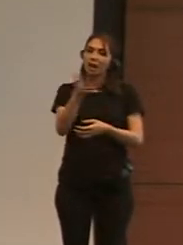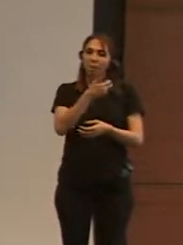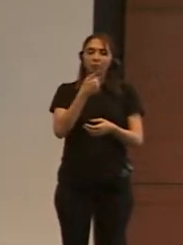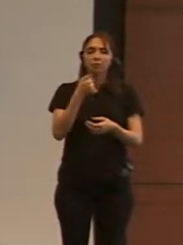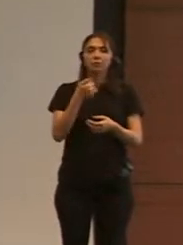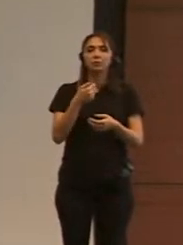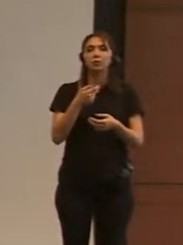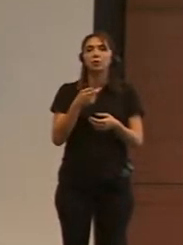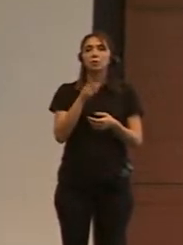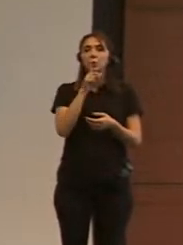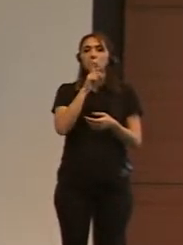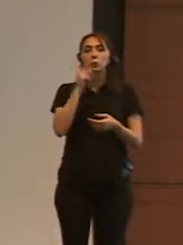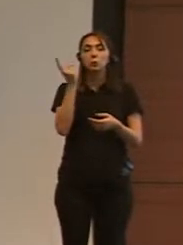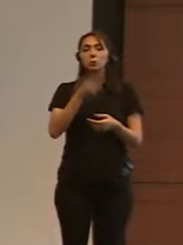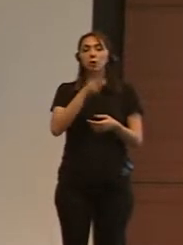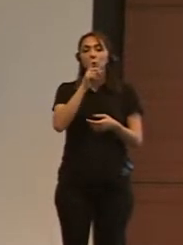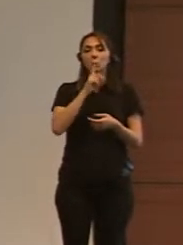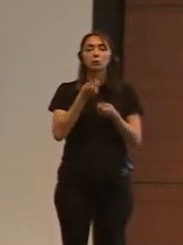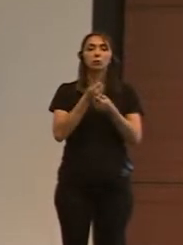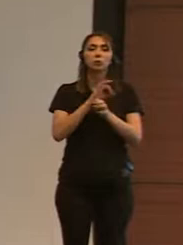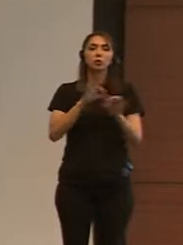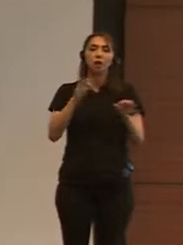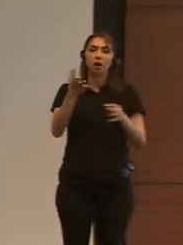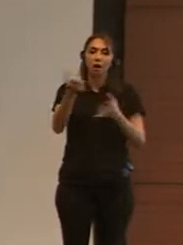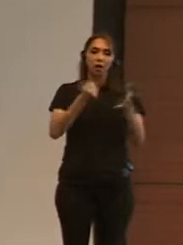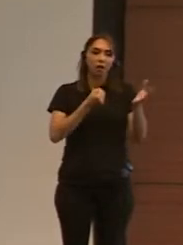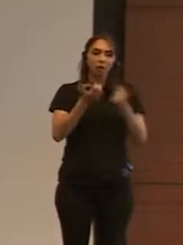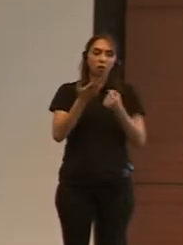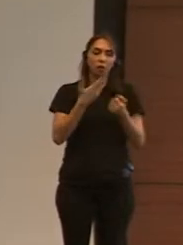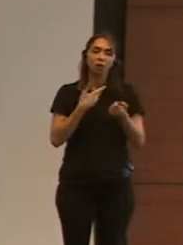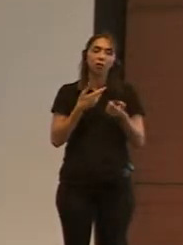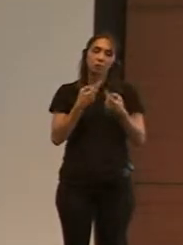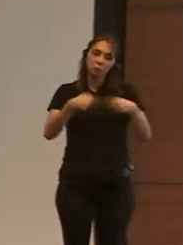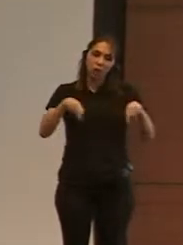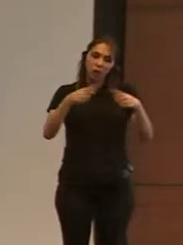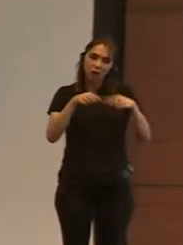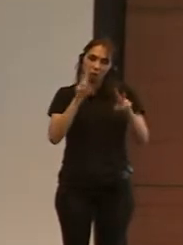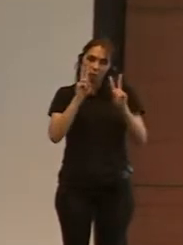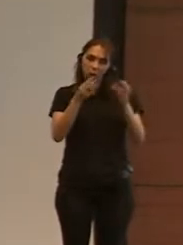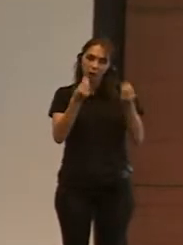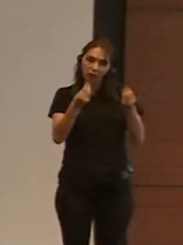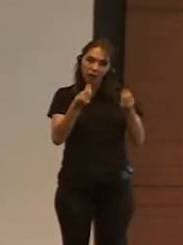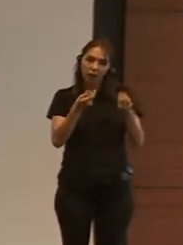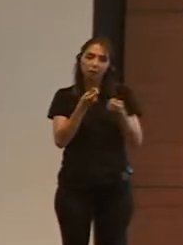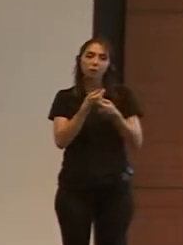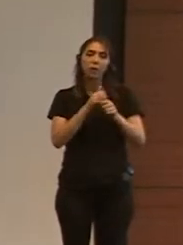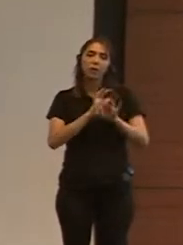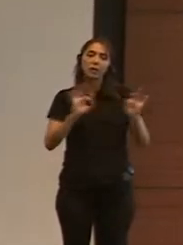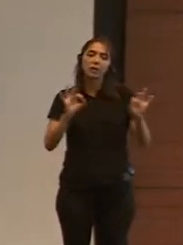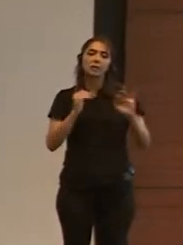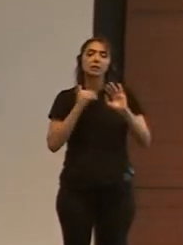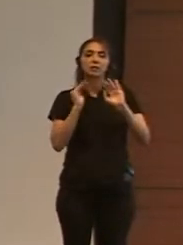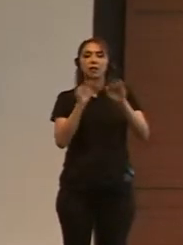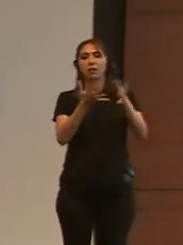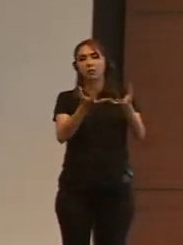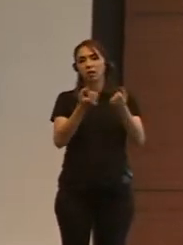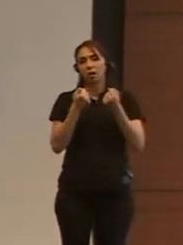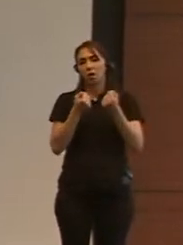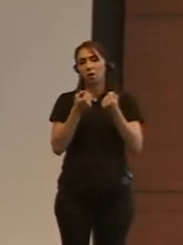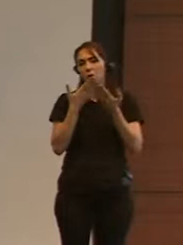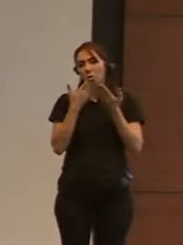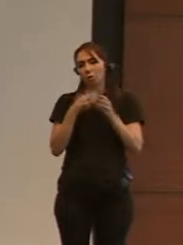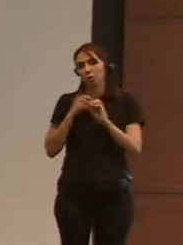well every year at particular university we offer scholarships to 40 students out of 100